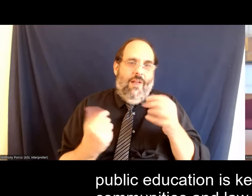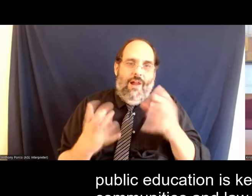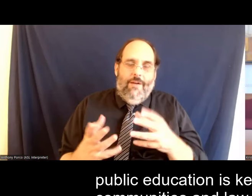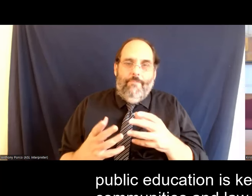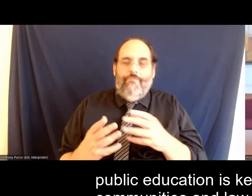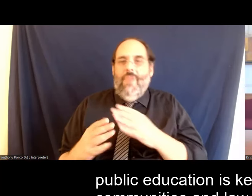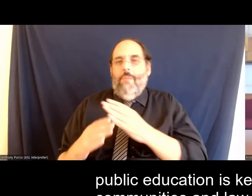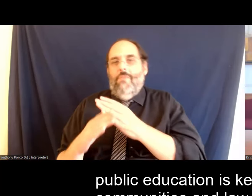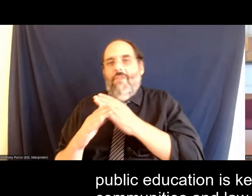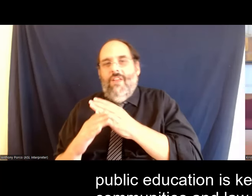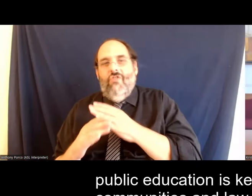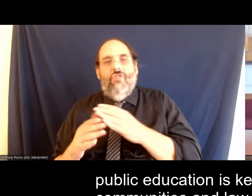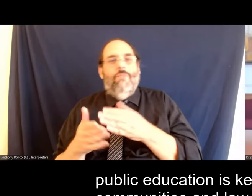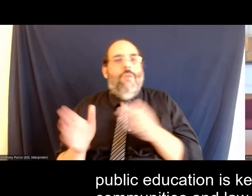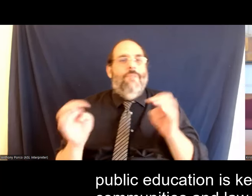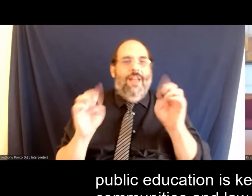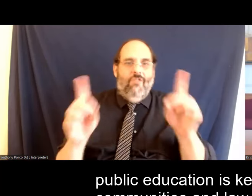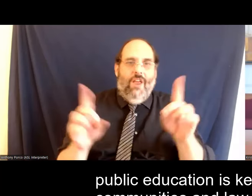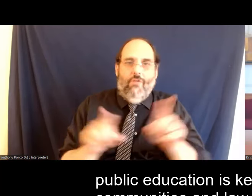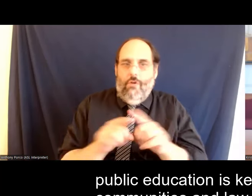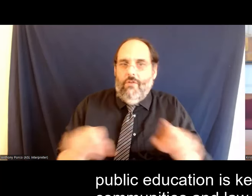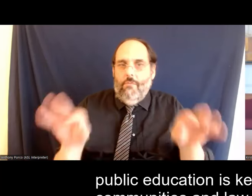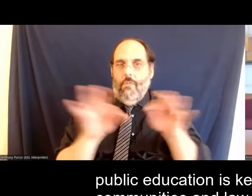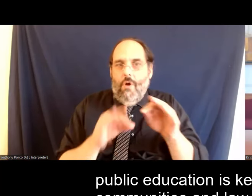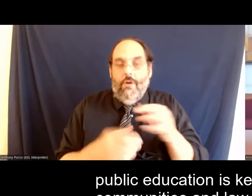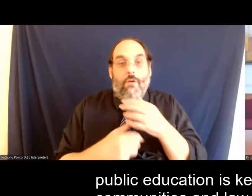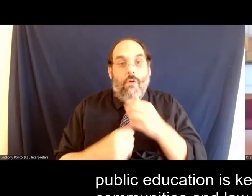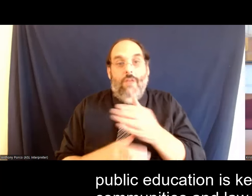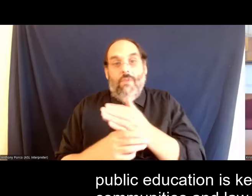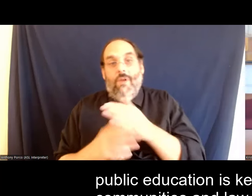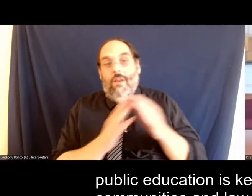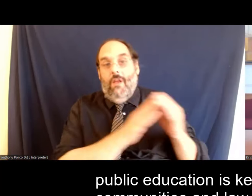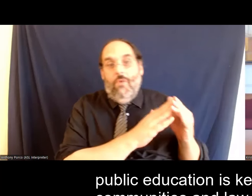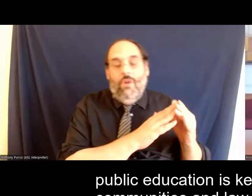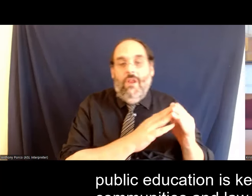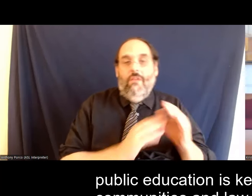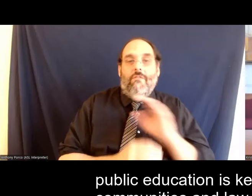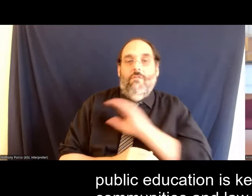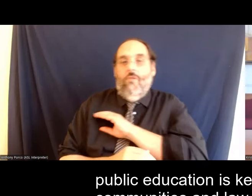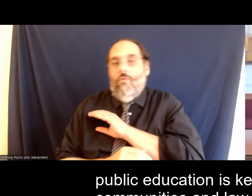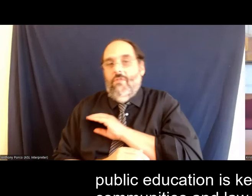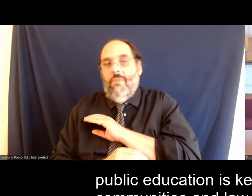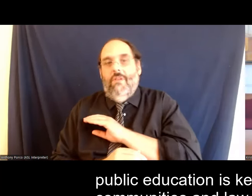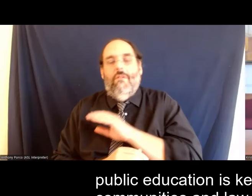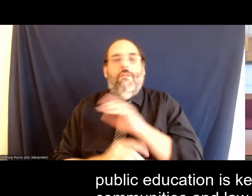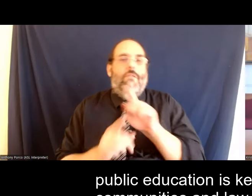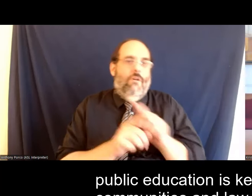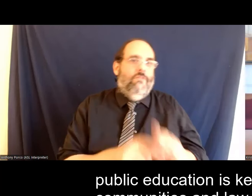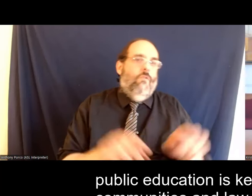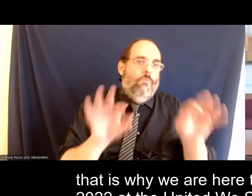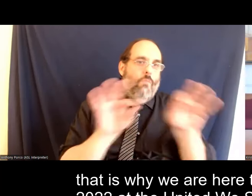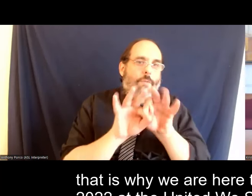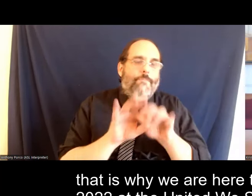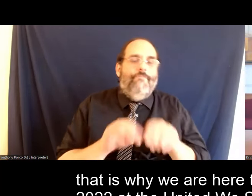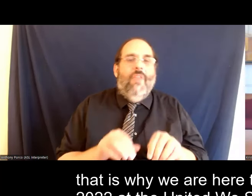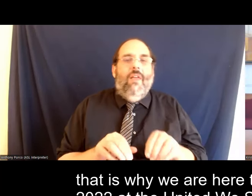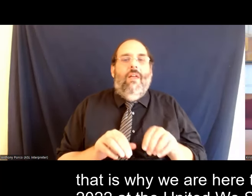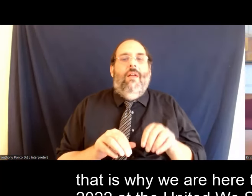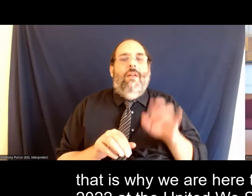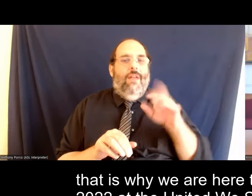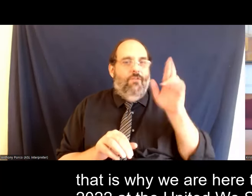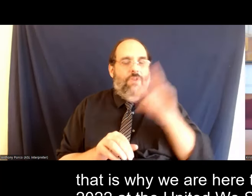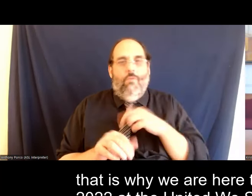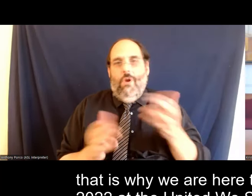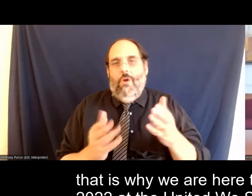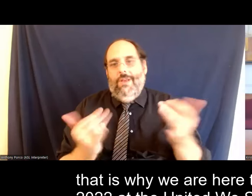public education are key. Trust between communities, law enforcement is also necessary, and that's why we're